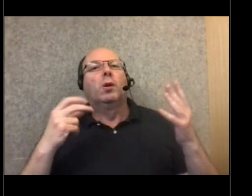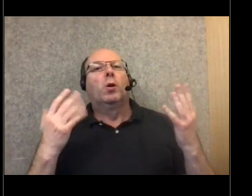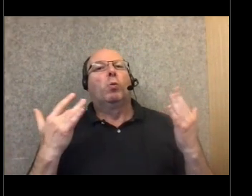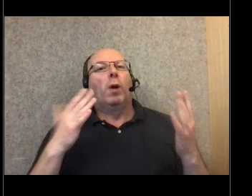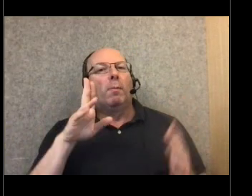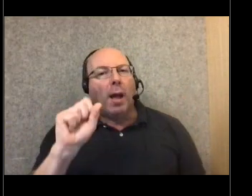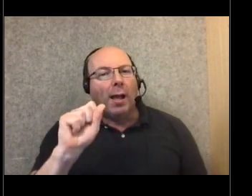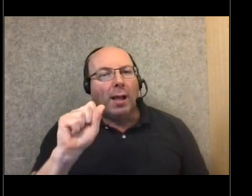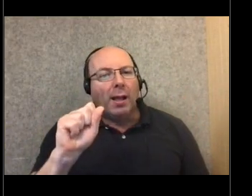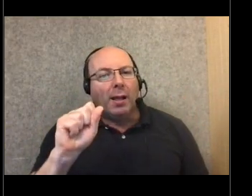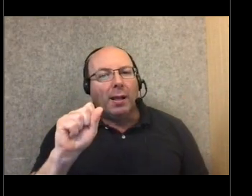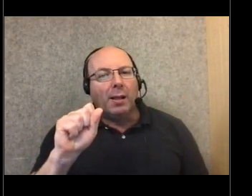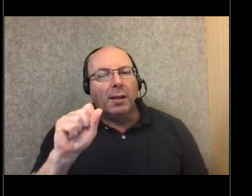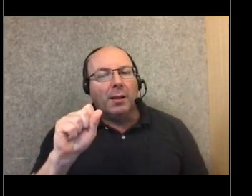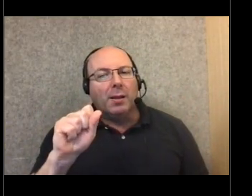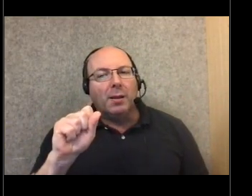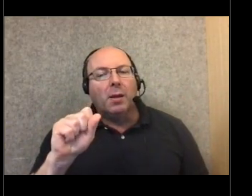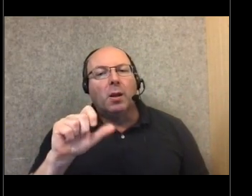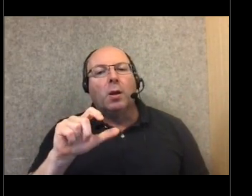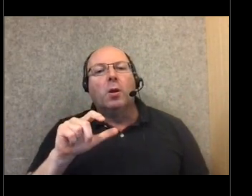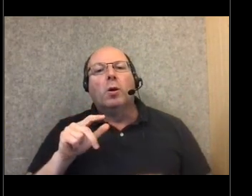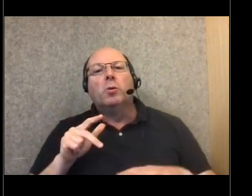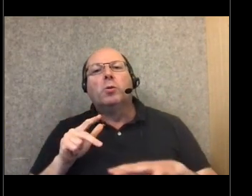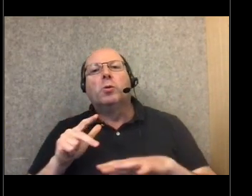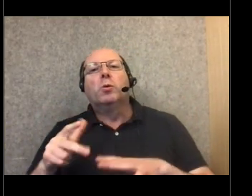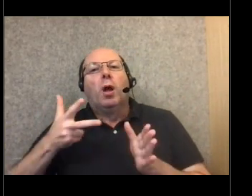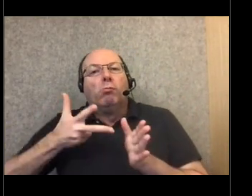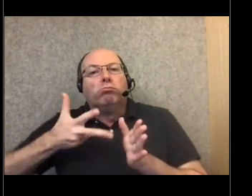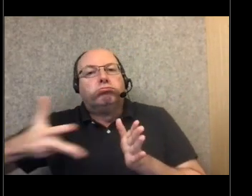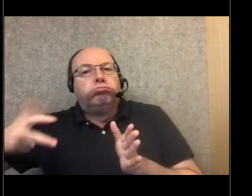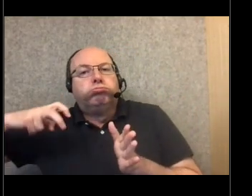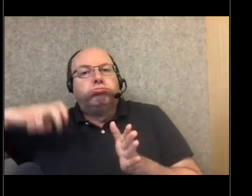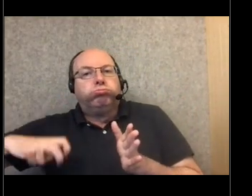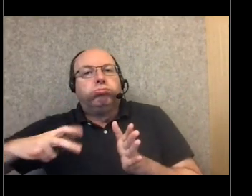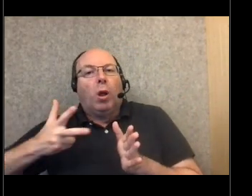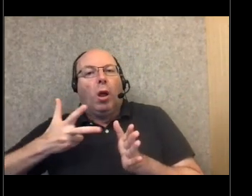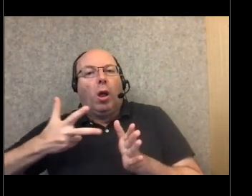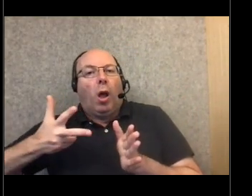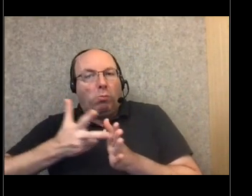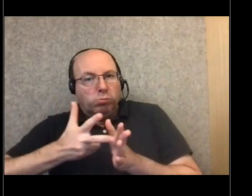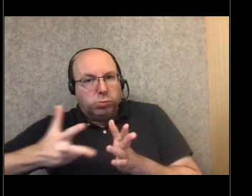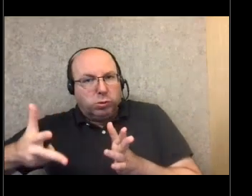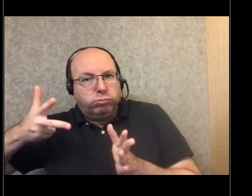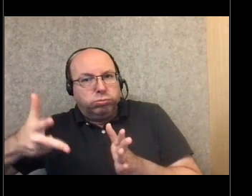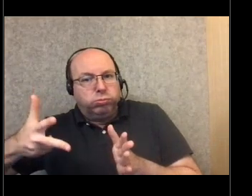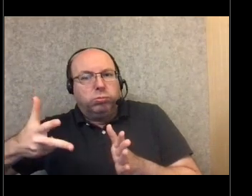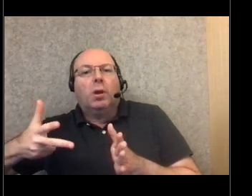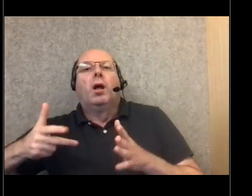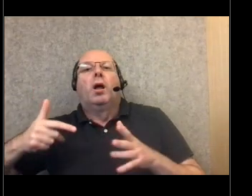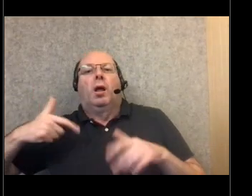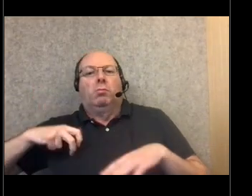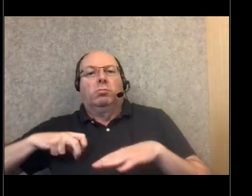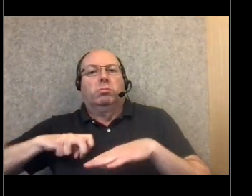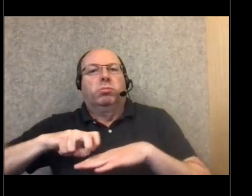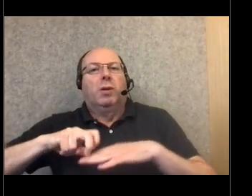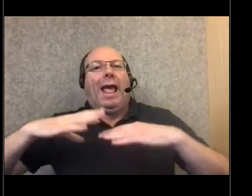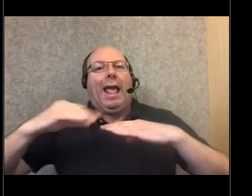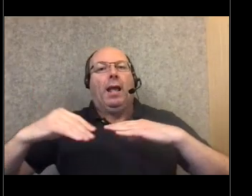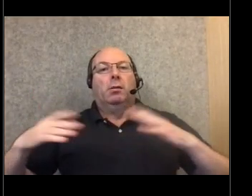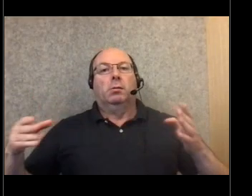parking space and a curb ramp that allows wheelchair users to cross the street.